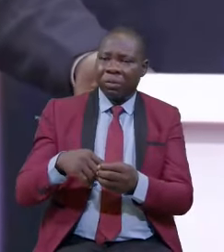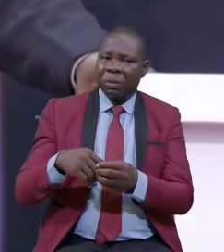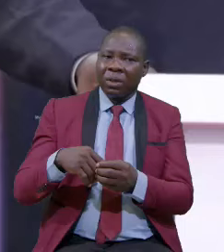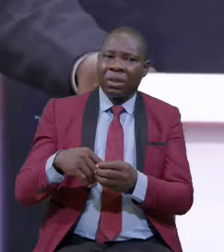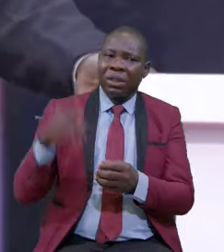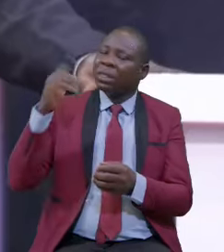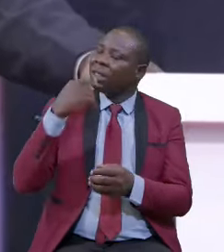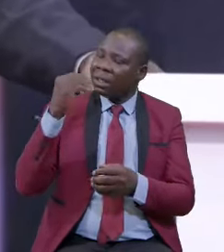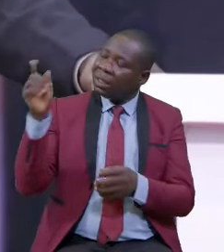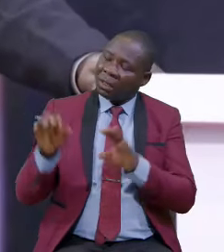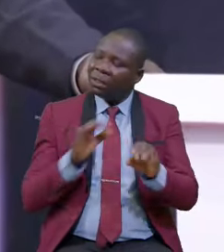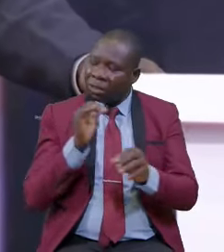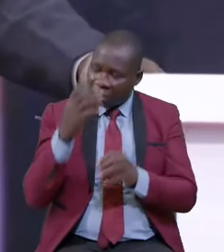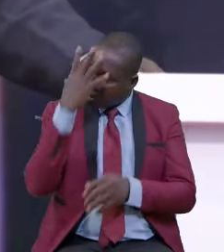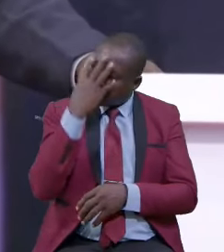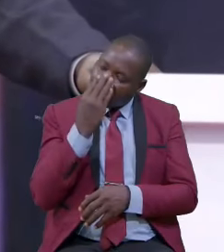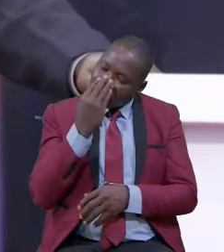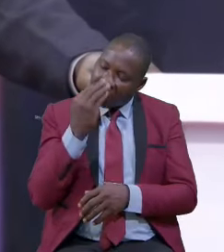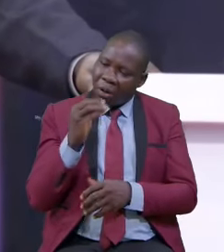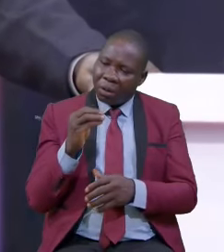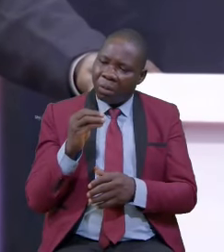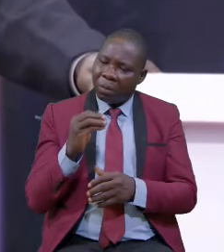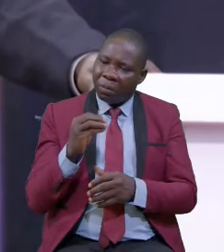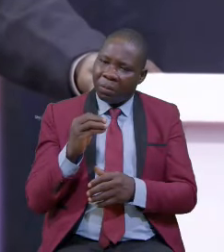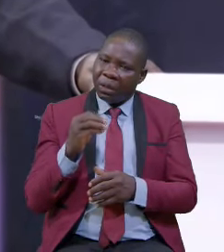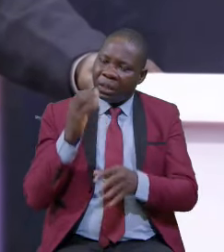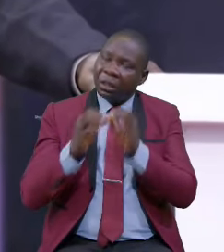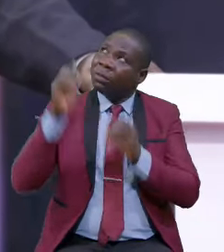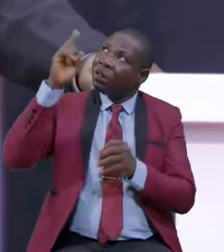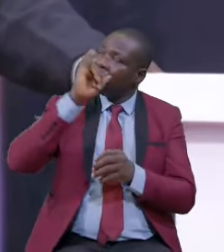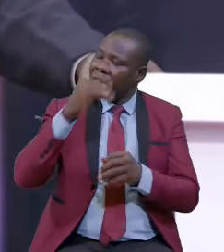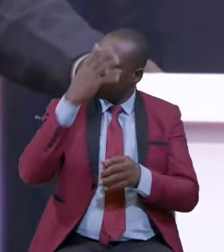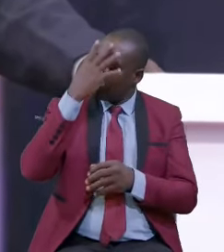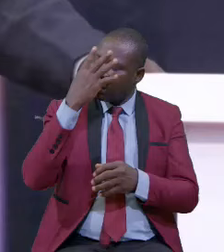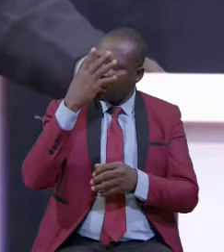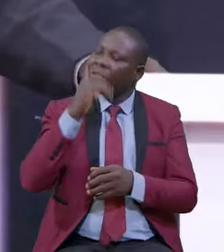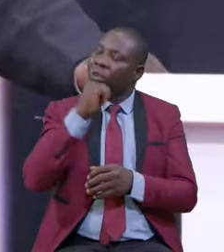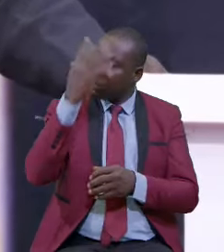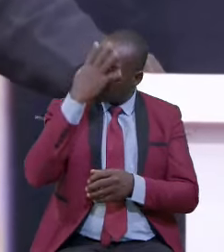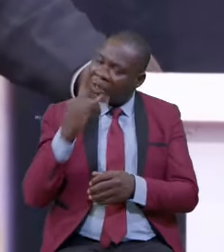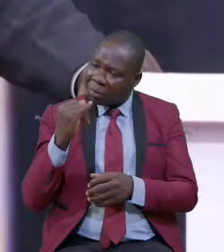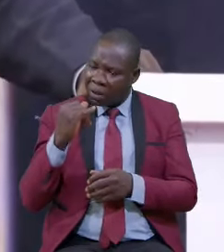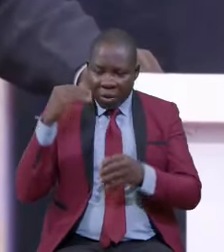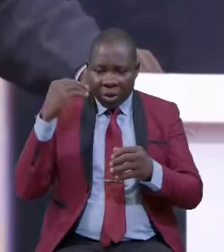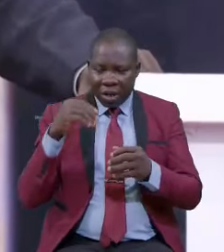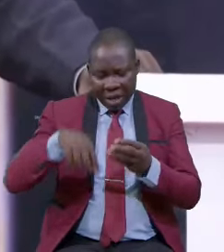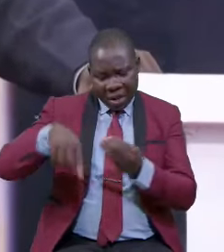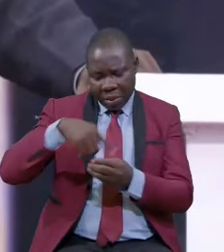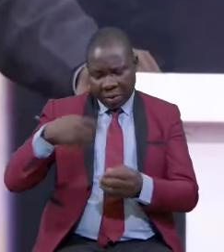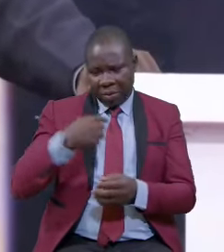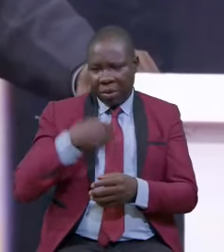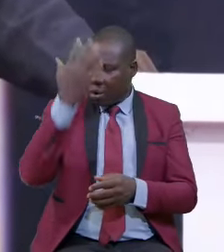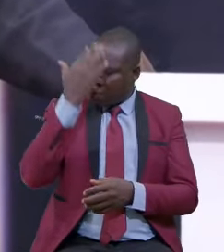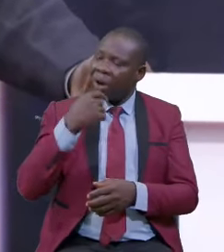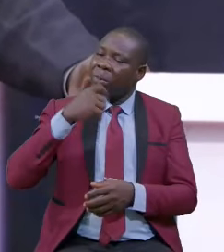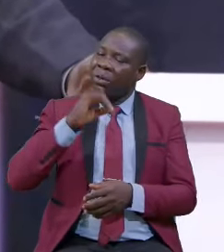watching over me and he's thinking of my problem, why do I worry? At the same time, worry will come out